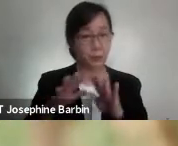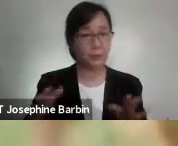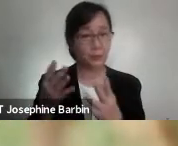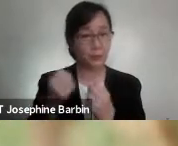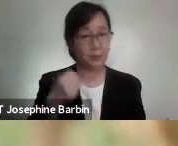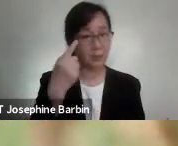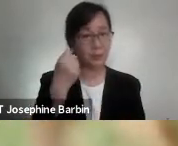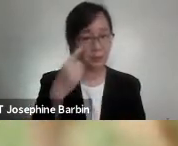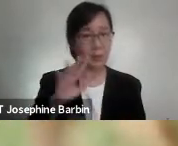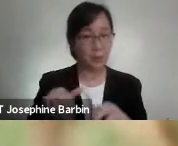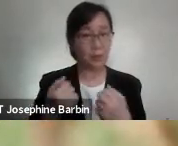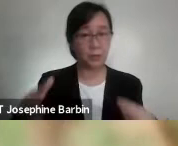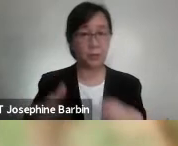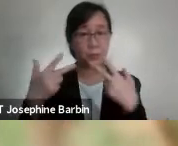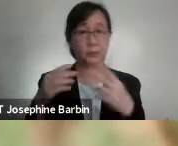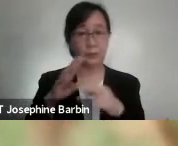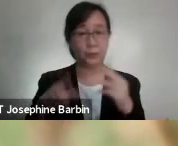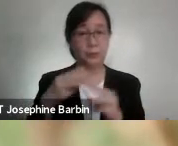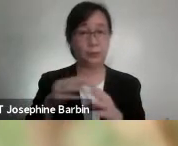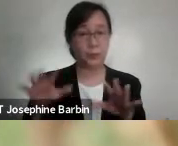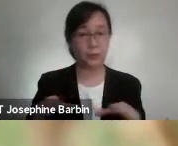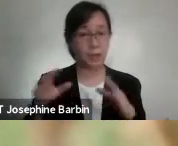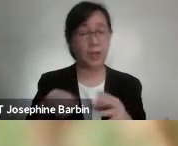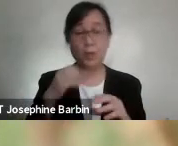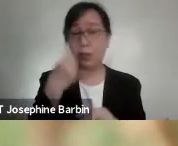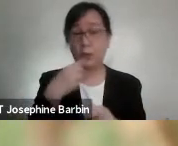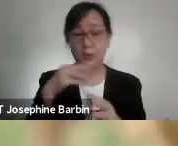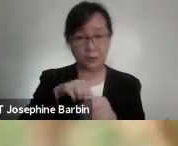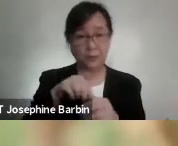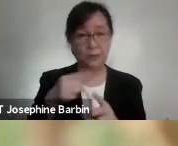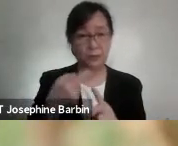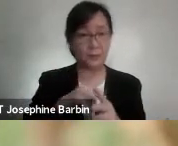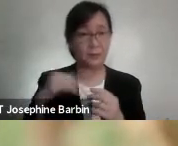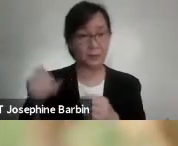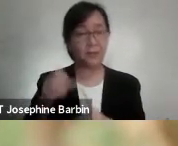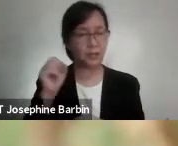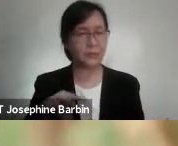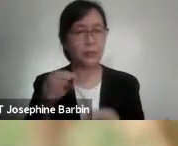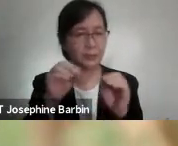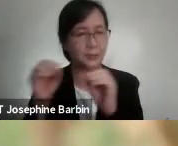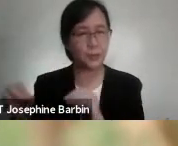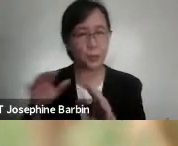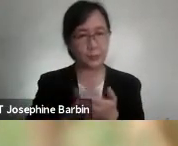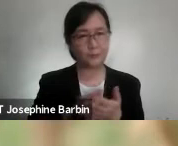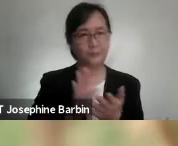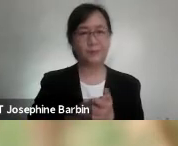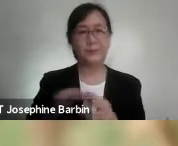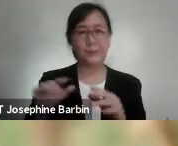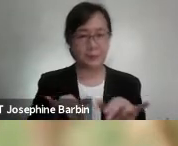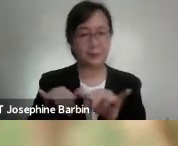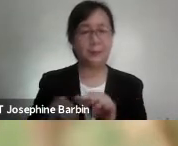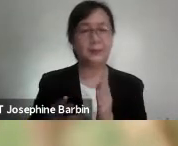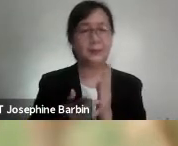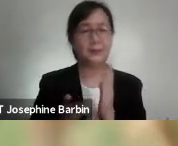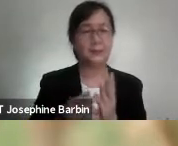how the digital world works and who is benefiting from it. This should be taught in schools alongside technical skills. Having